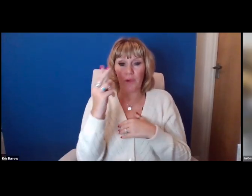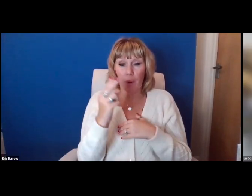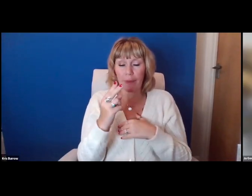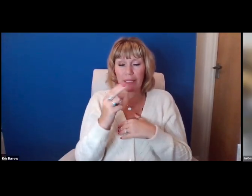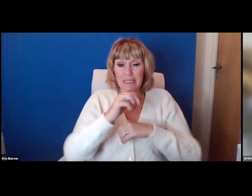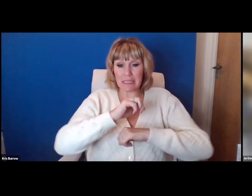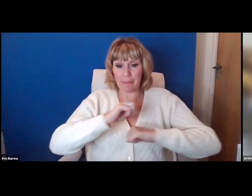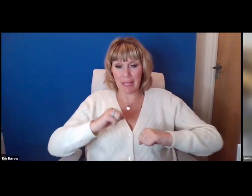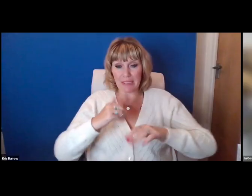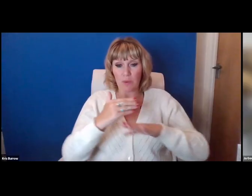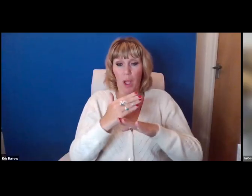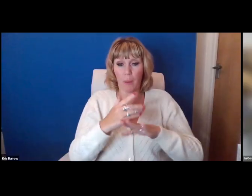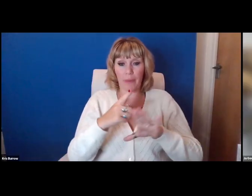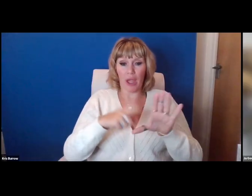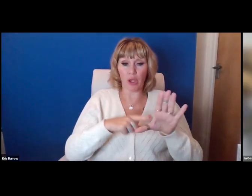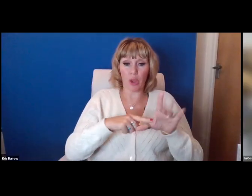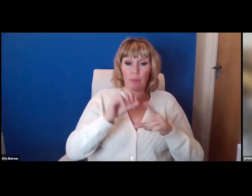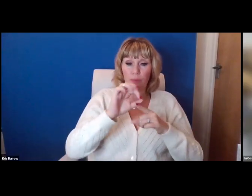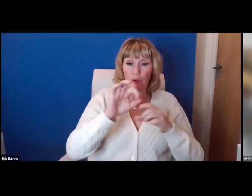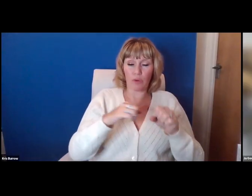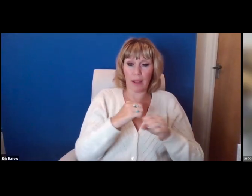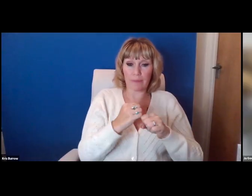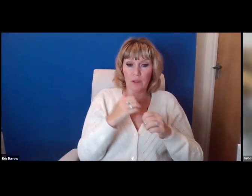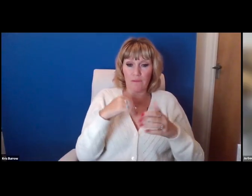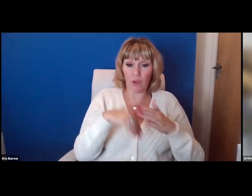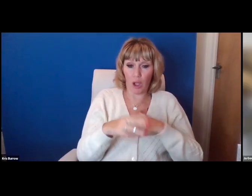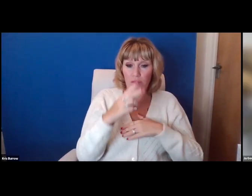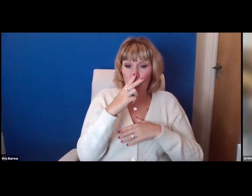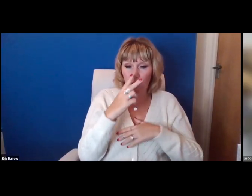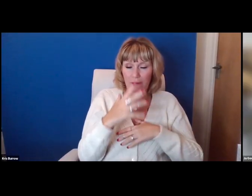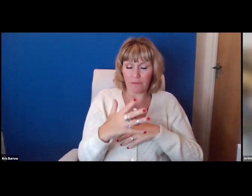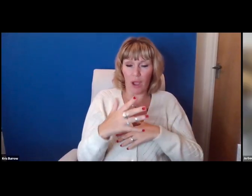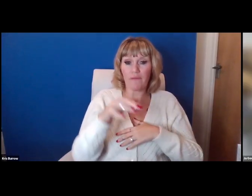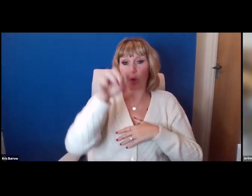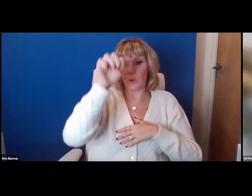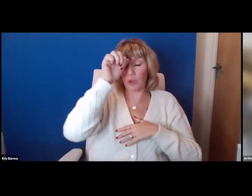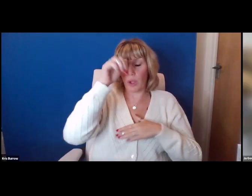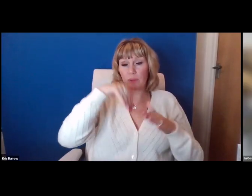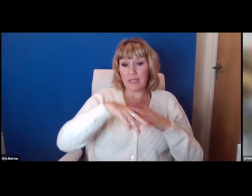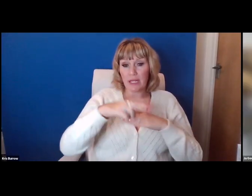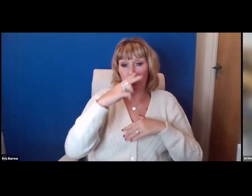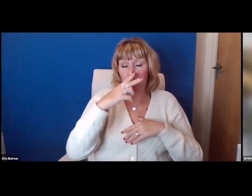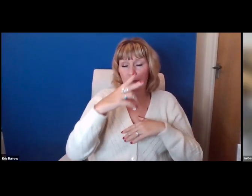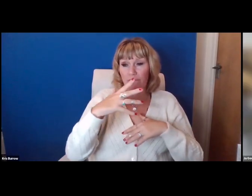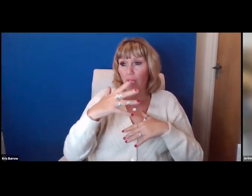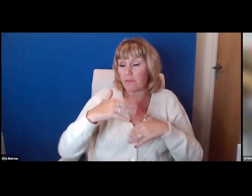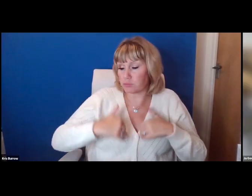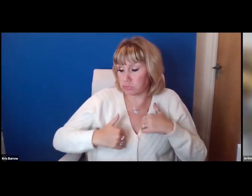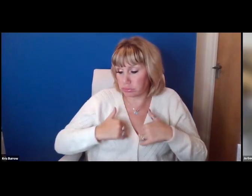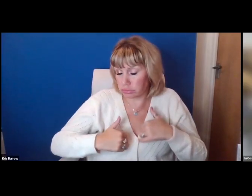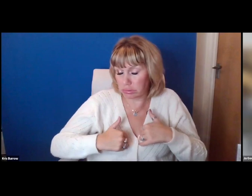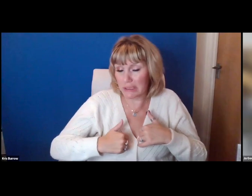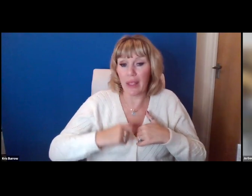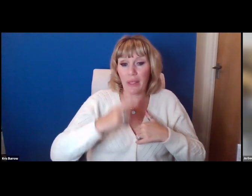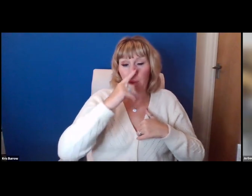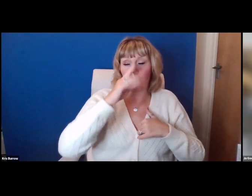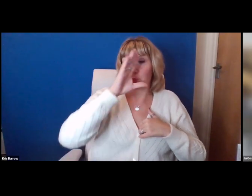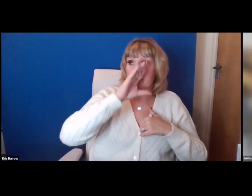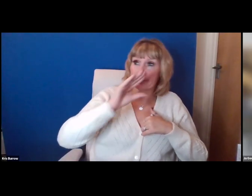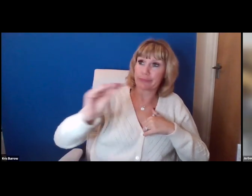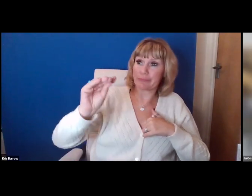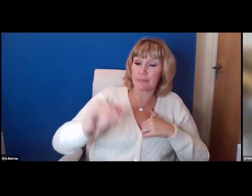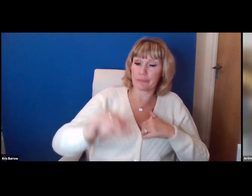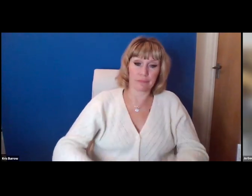our youth program. If anybody's under 25 or knows under 25s who might be interested.